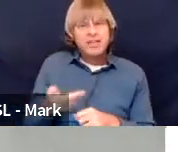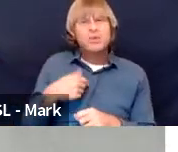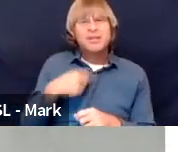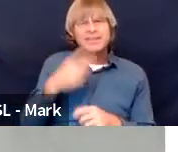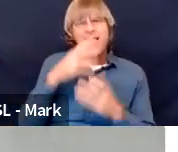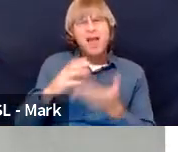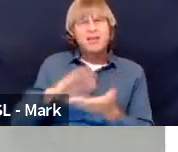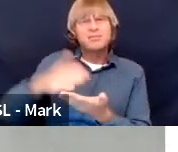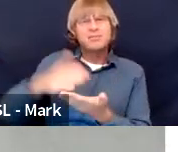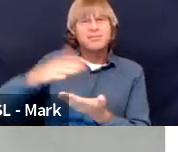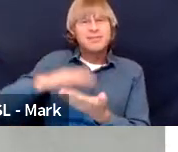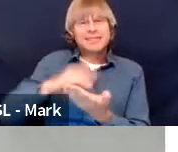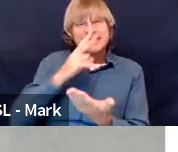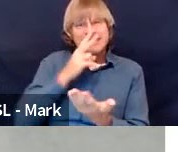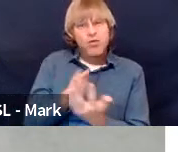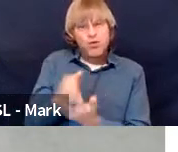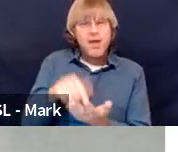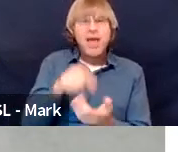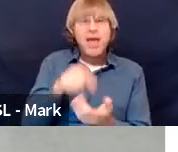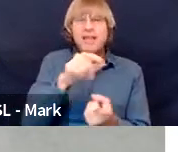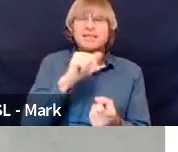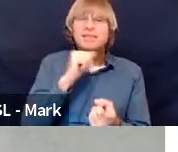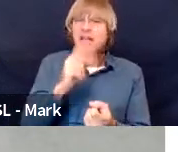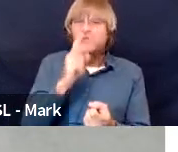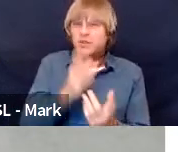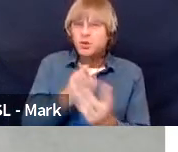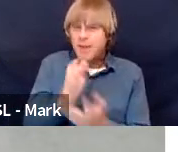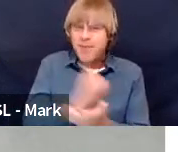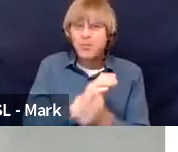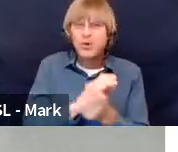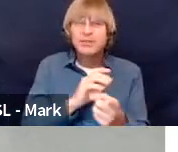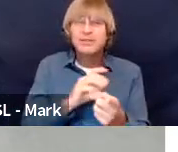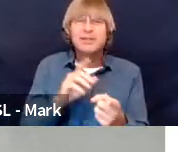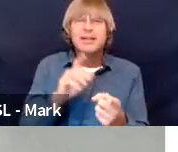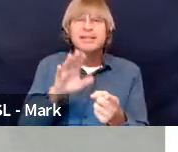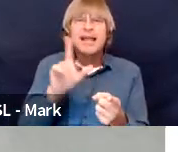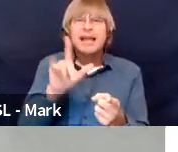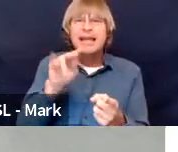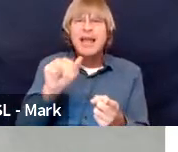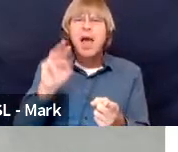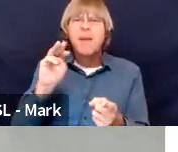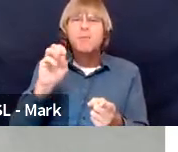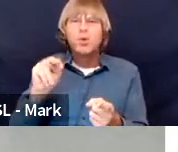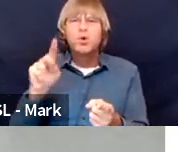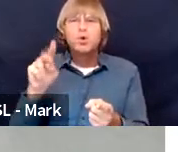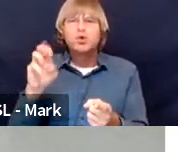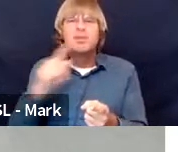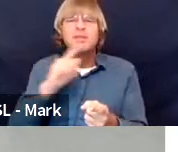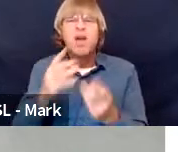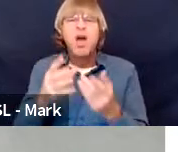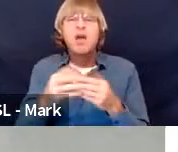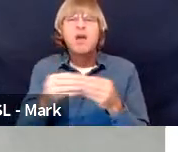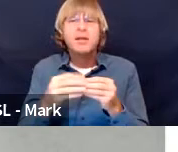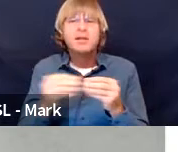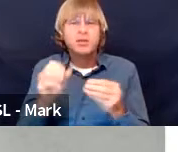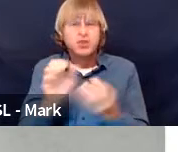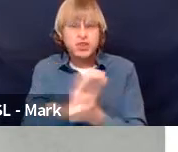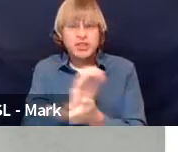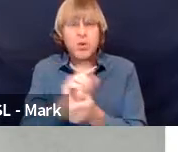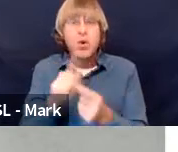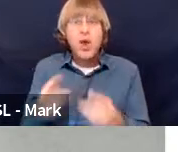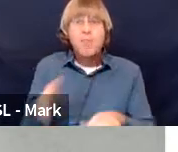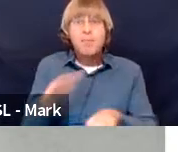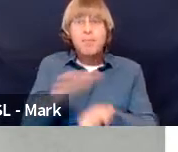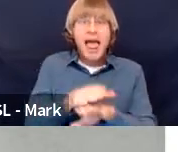that a lot. This, while not a translucent paper, this is Nina's Moondream, which is a cotton sheet. When you apply